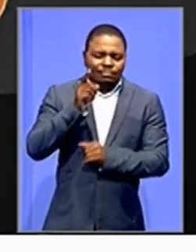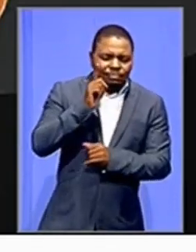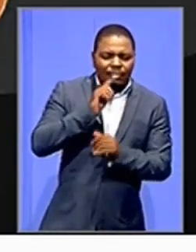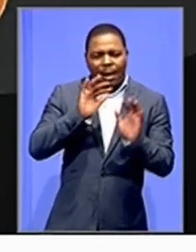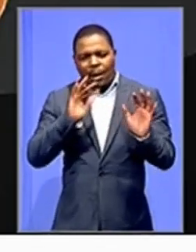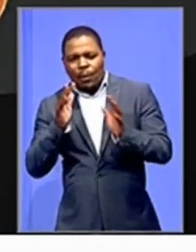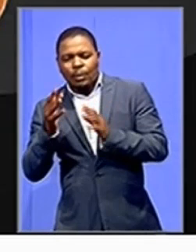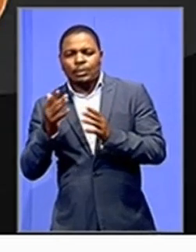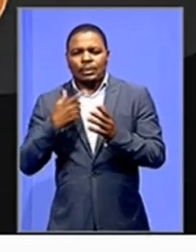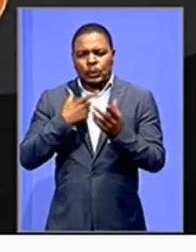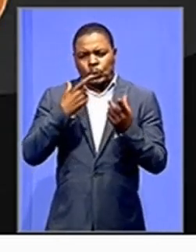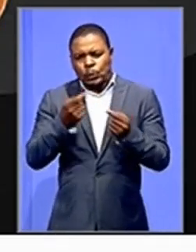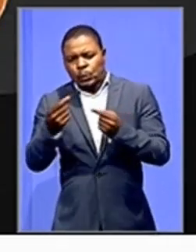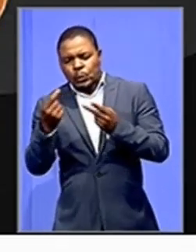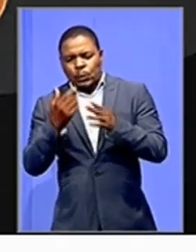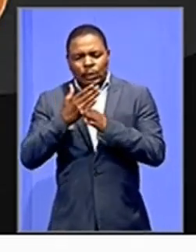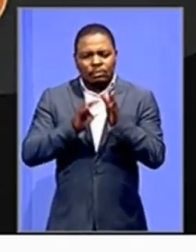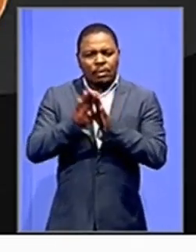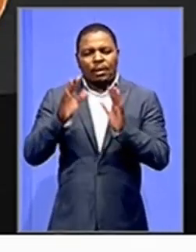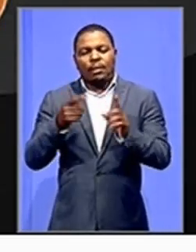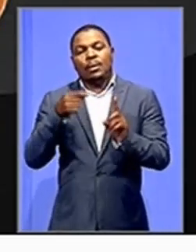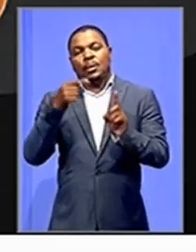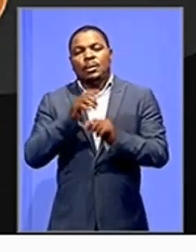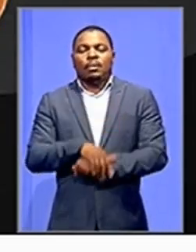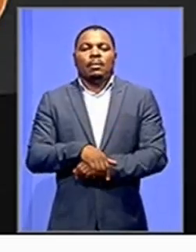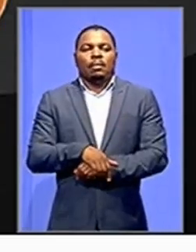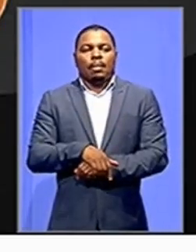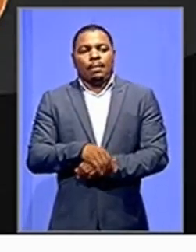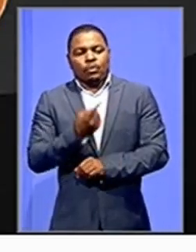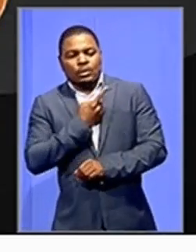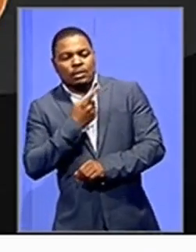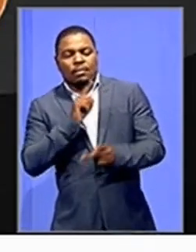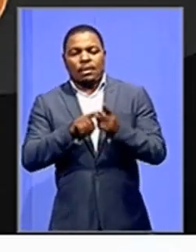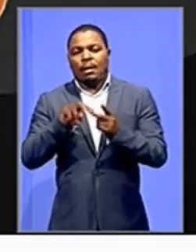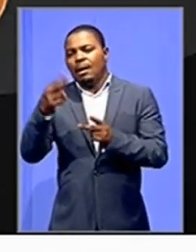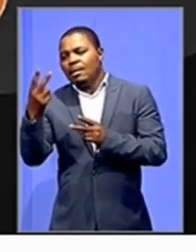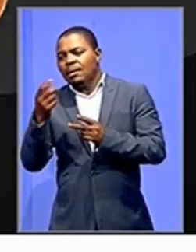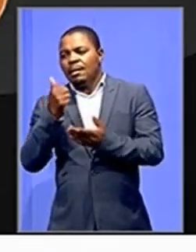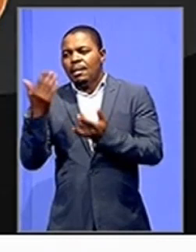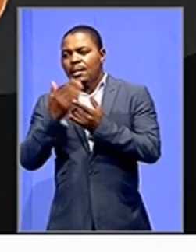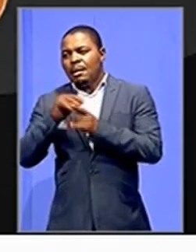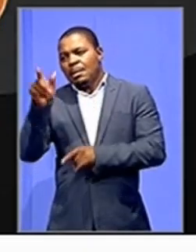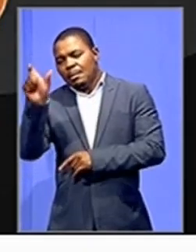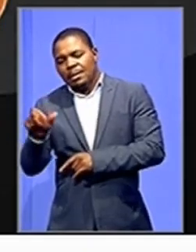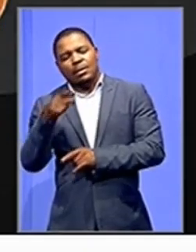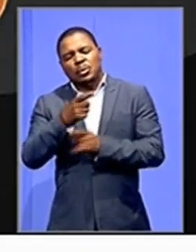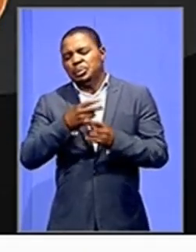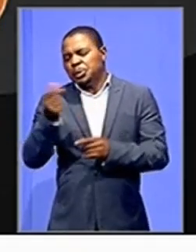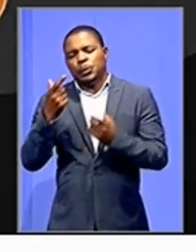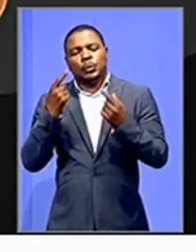own how can we make this work. Was I nearly something for itself or nearly something else to some